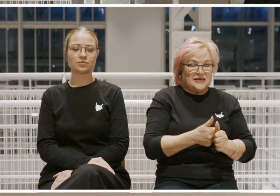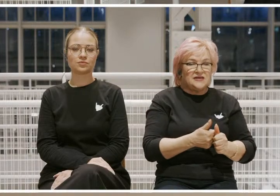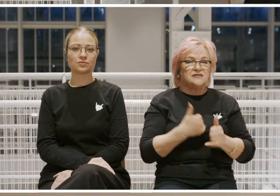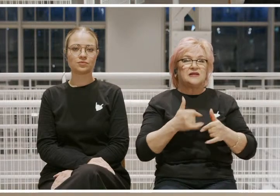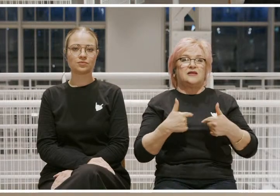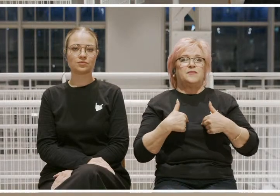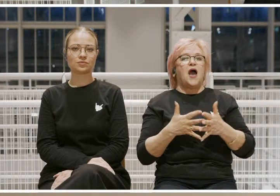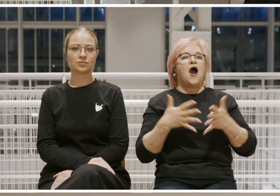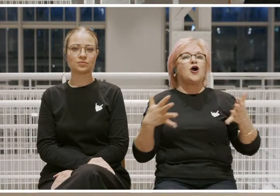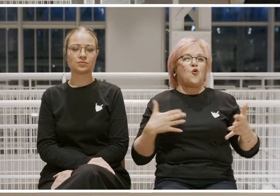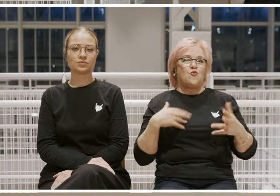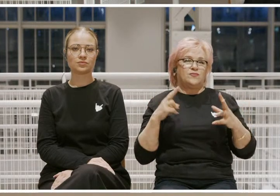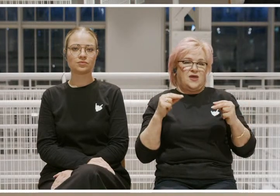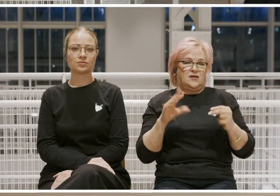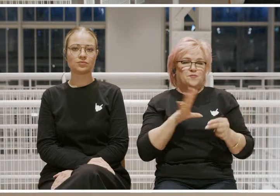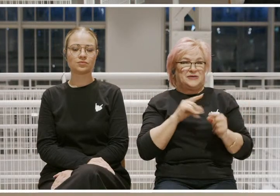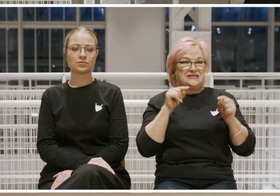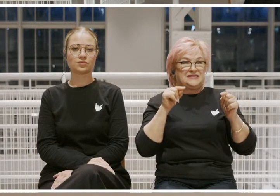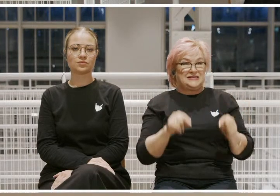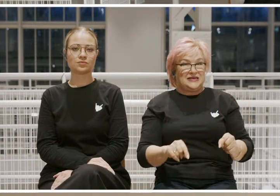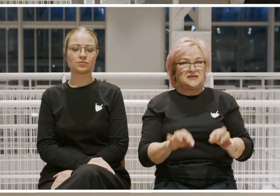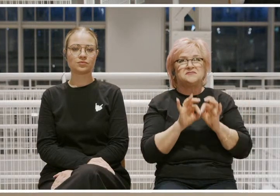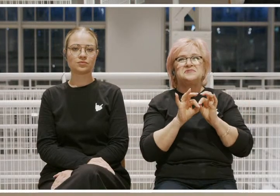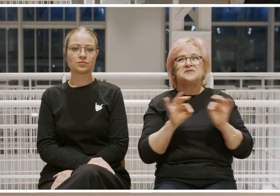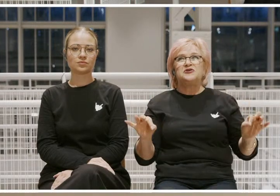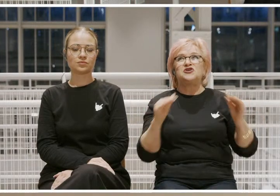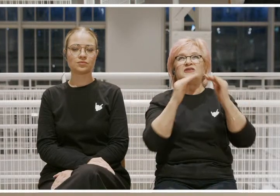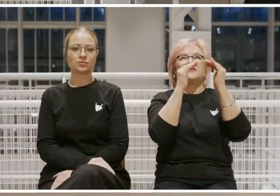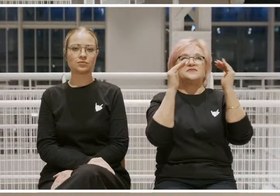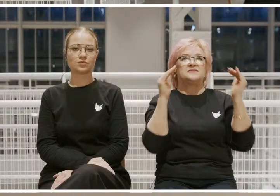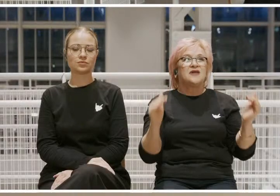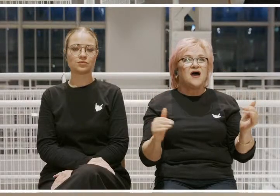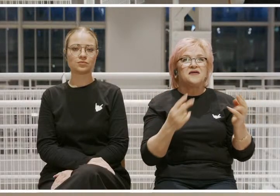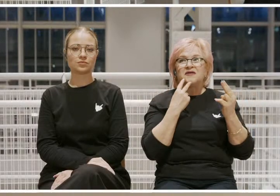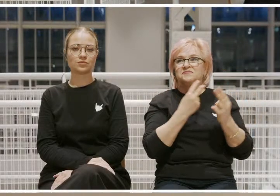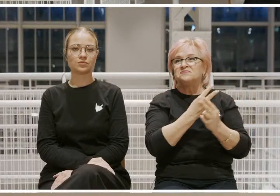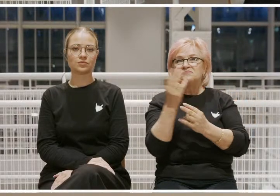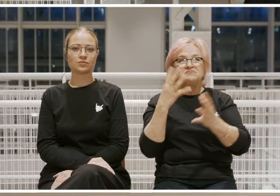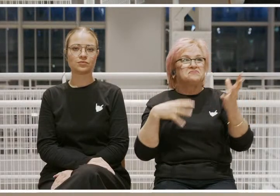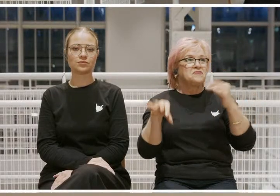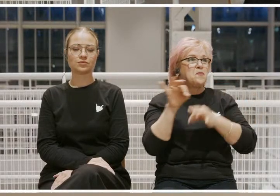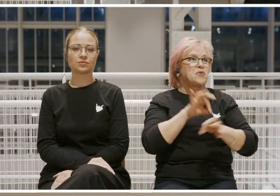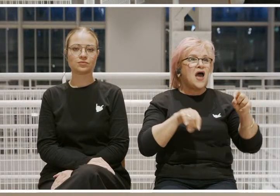this beautiful building and to witness all the great work that you have done so far.